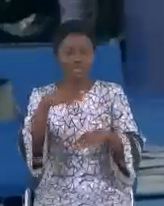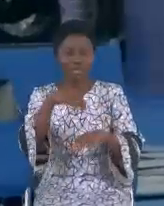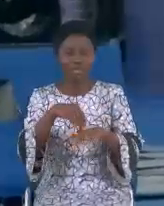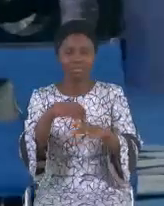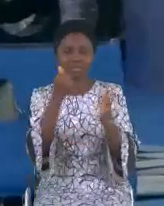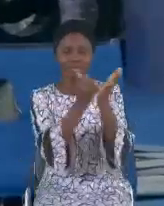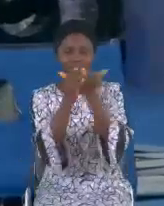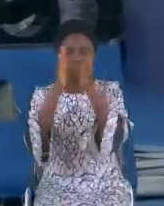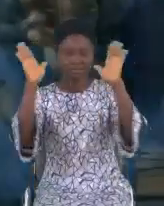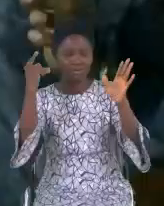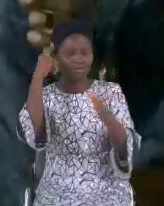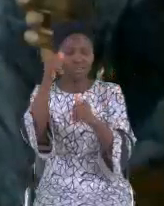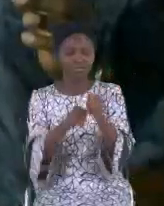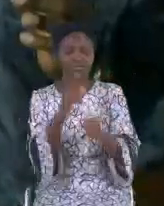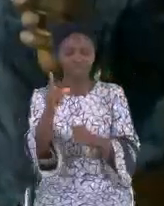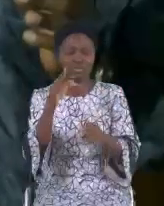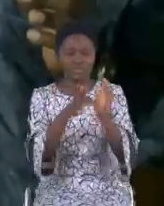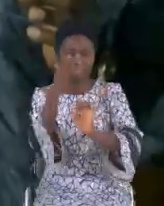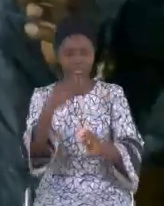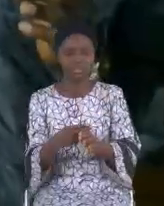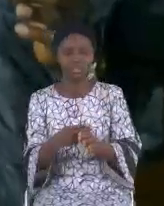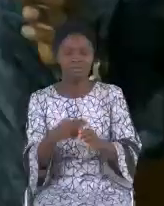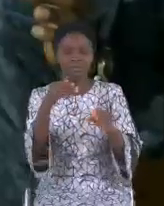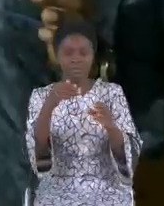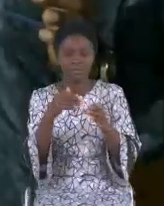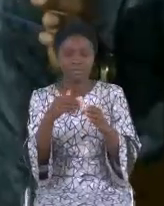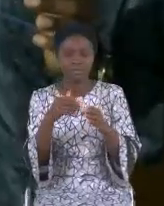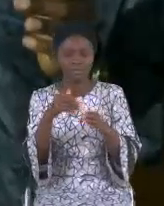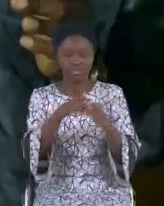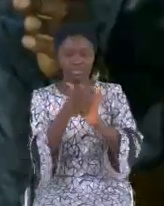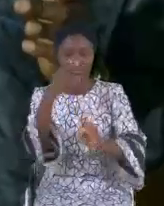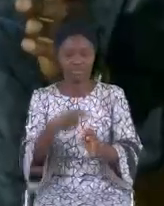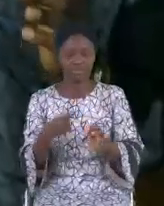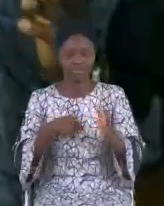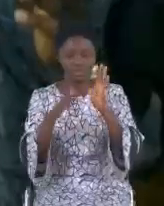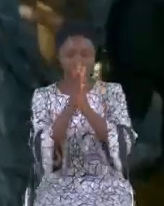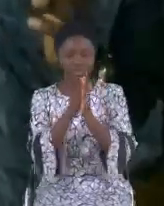the answer. In Jesus' name we pray.